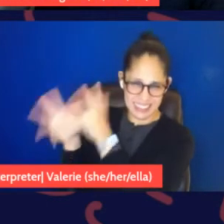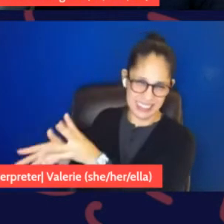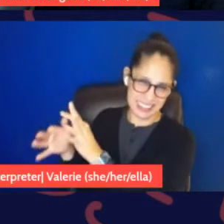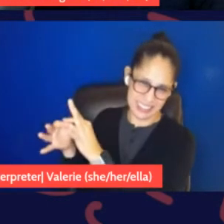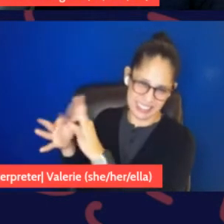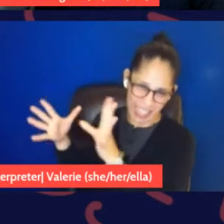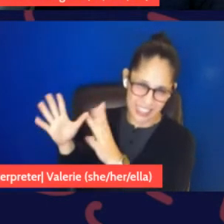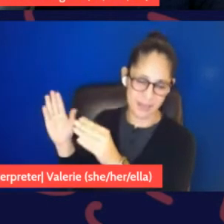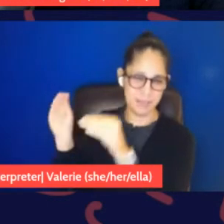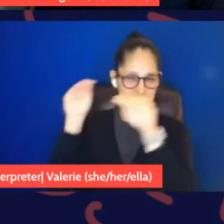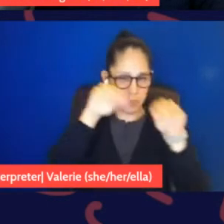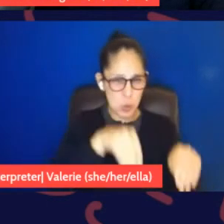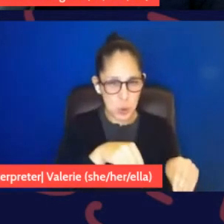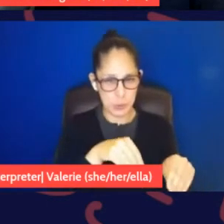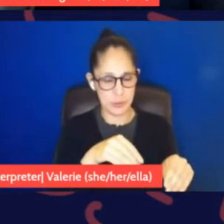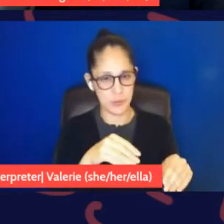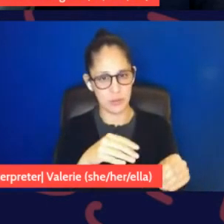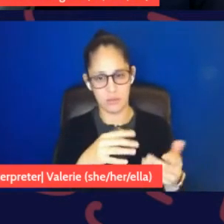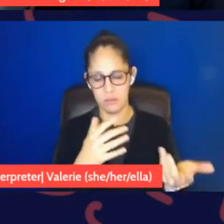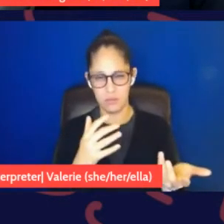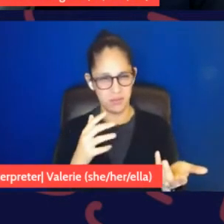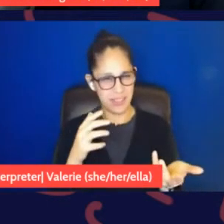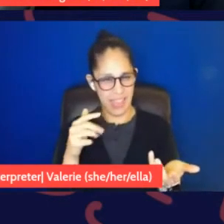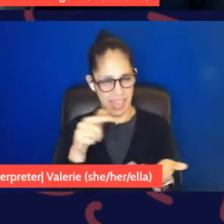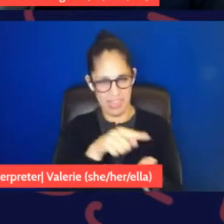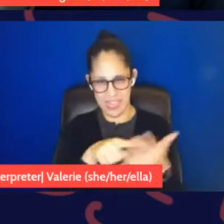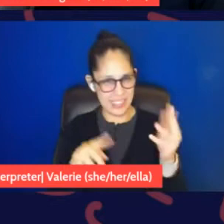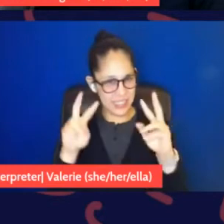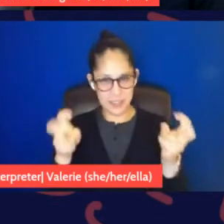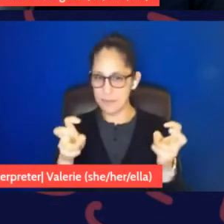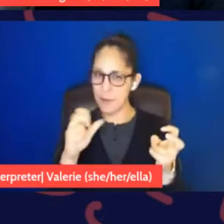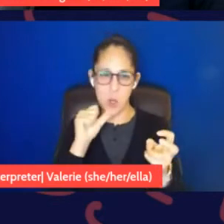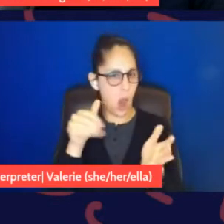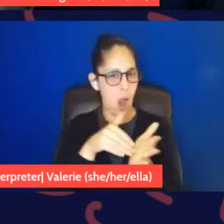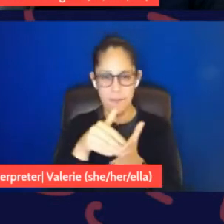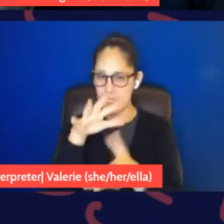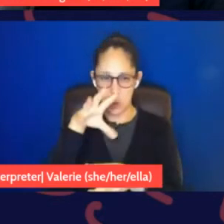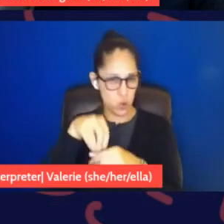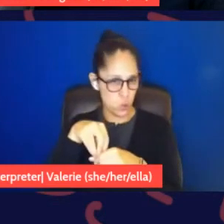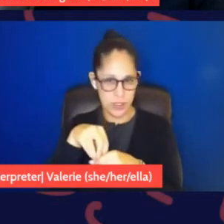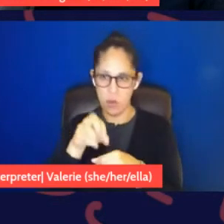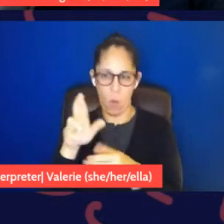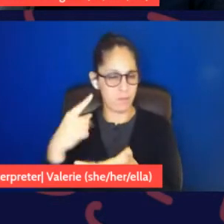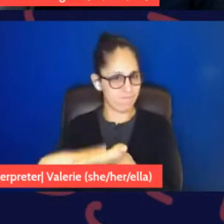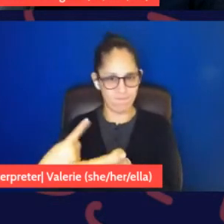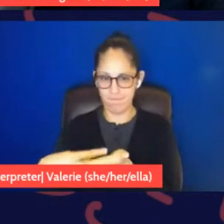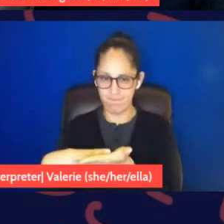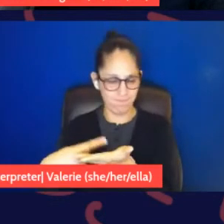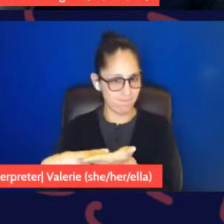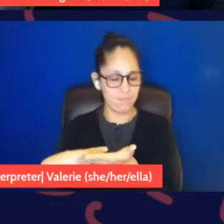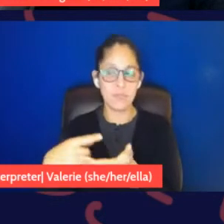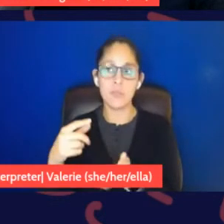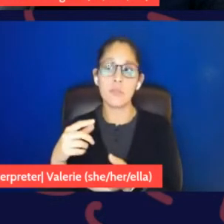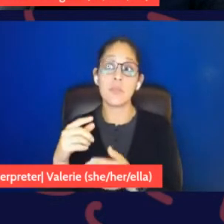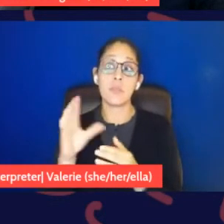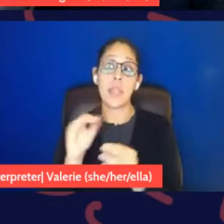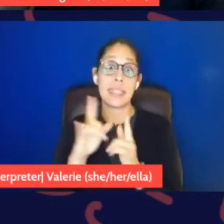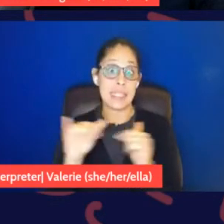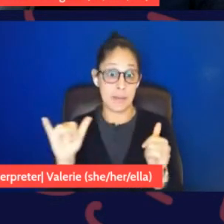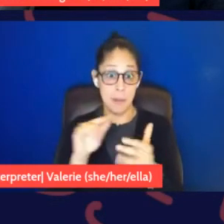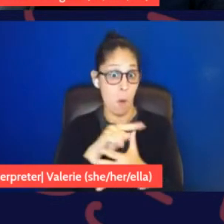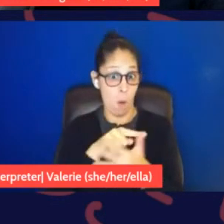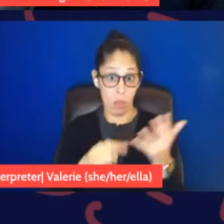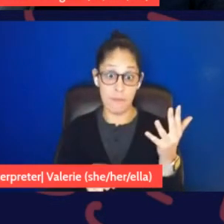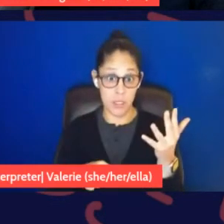these are no themes that are often talked. And also using all of these,